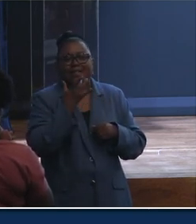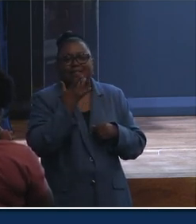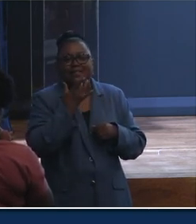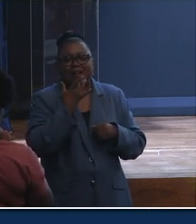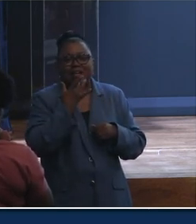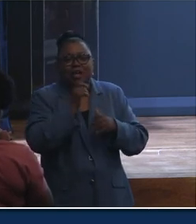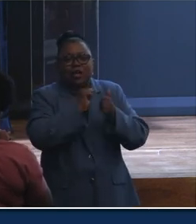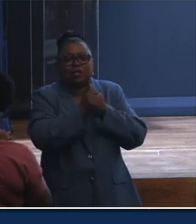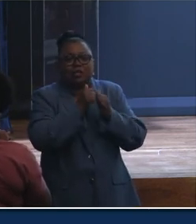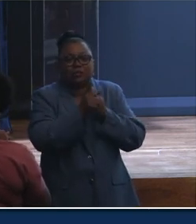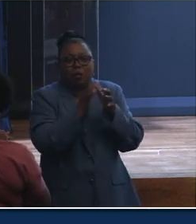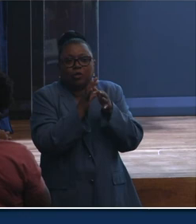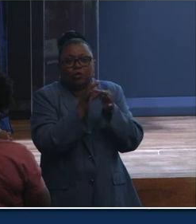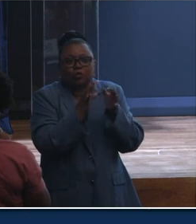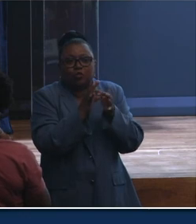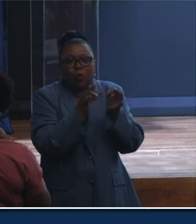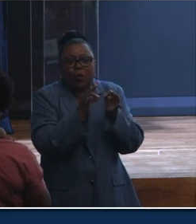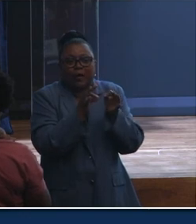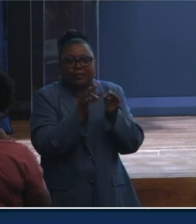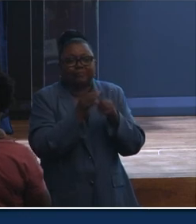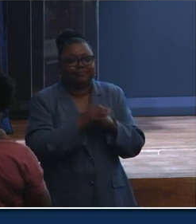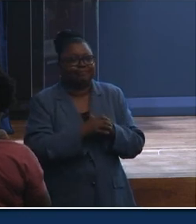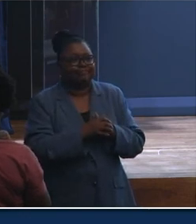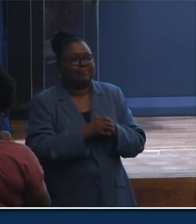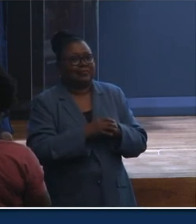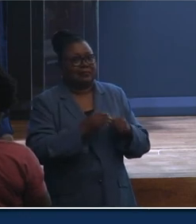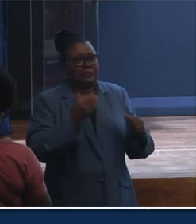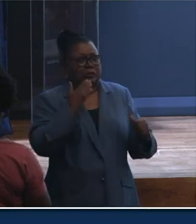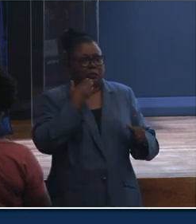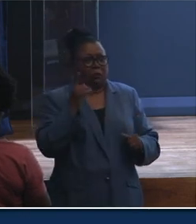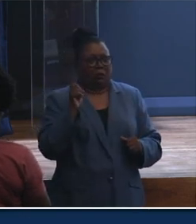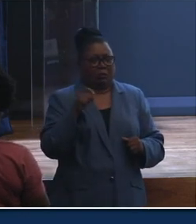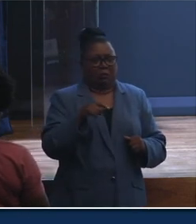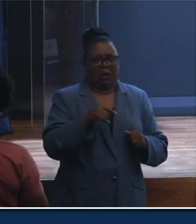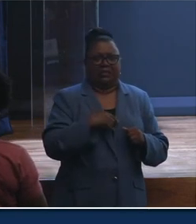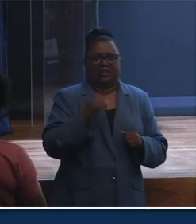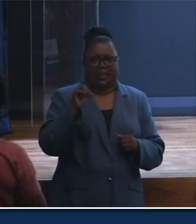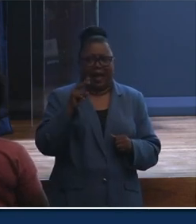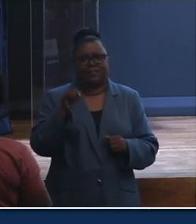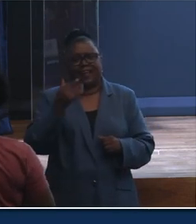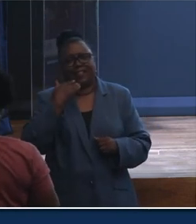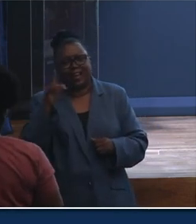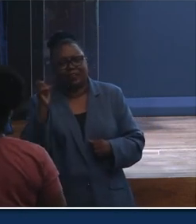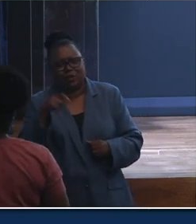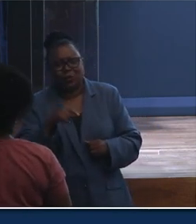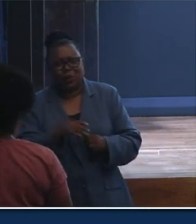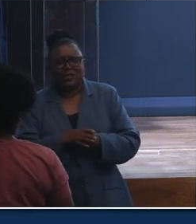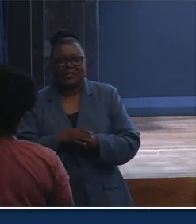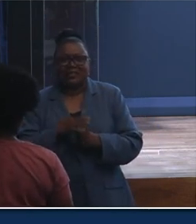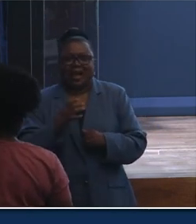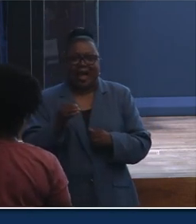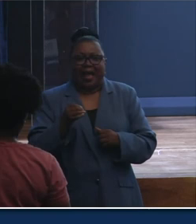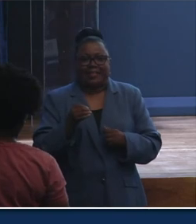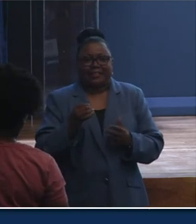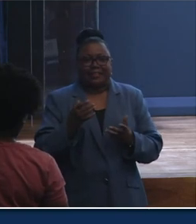favorite sports story you reported? Ooh, great question. That's a great question, Ivy, and thank you for the question. And